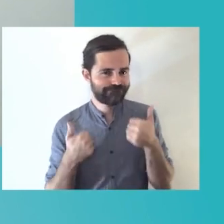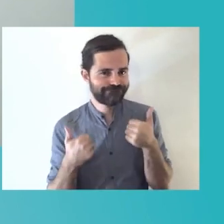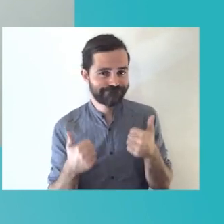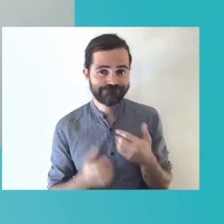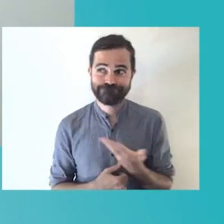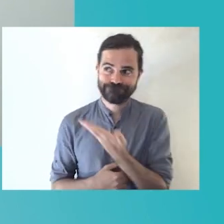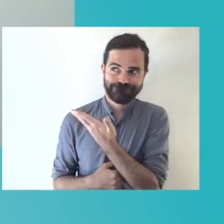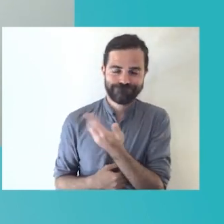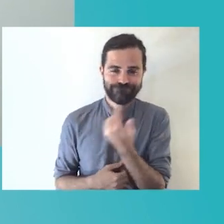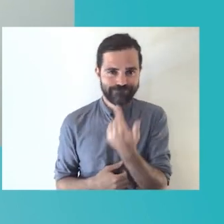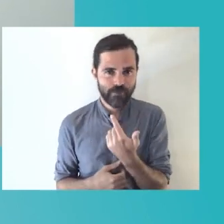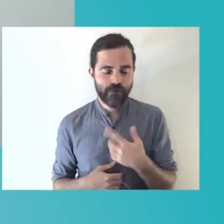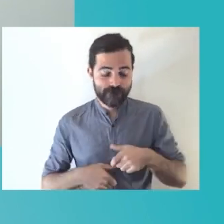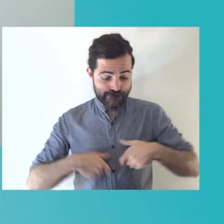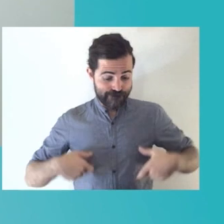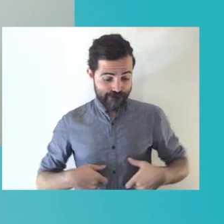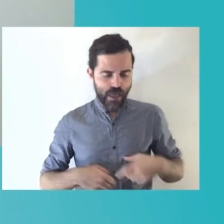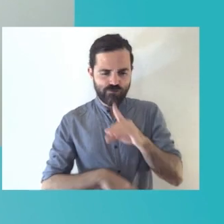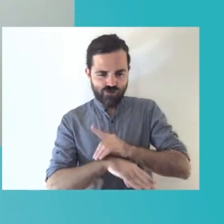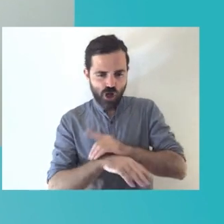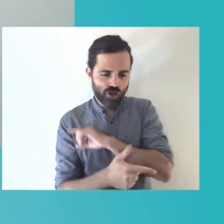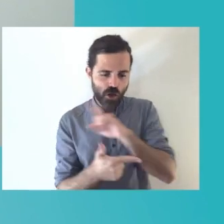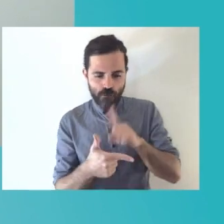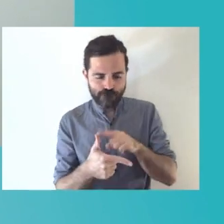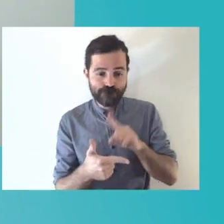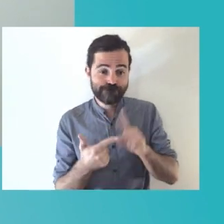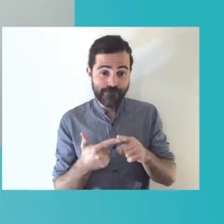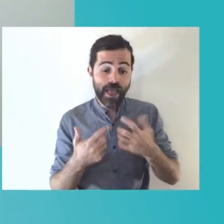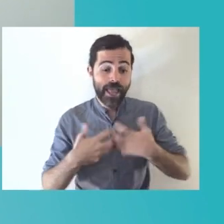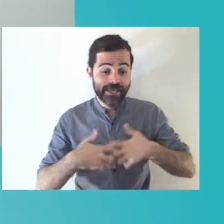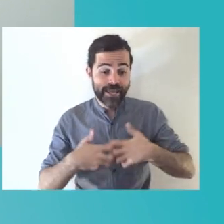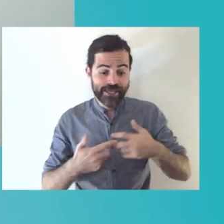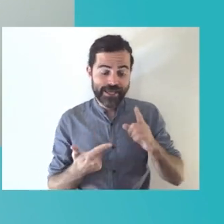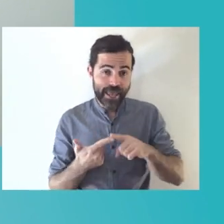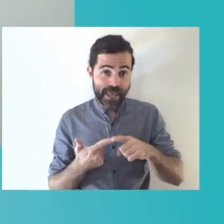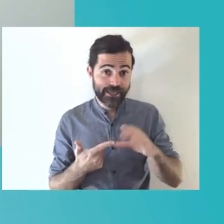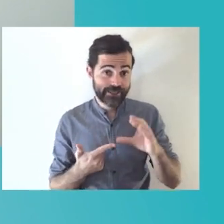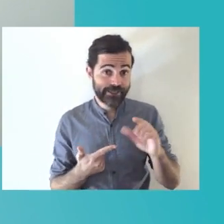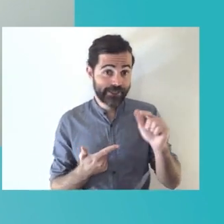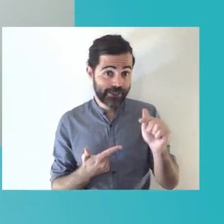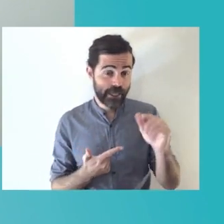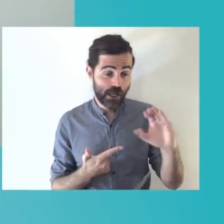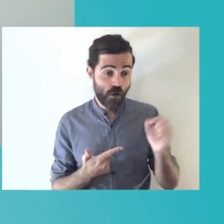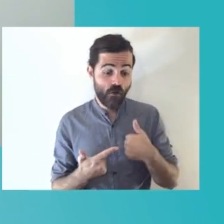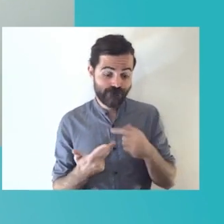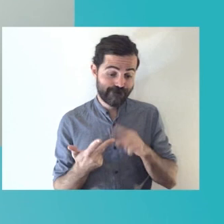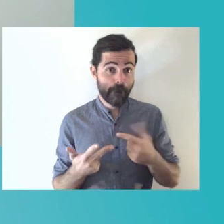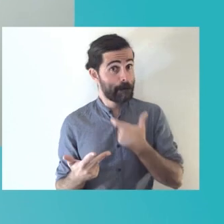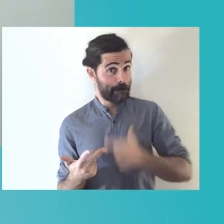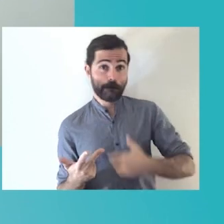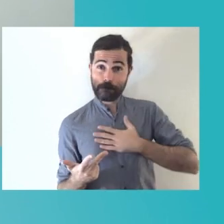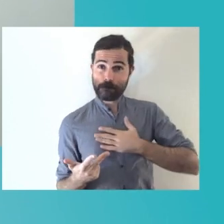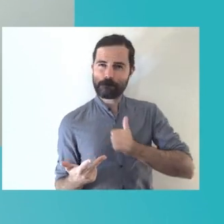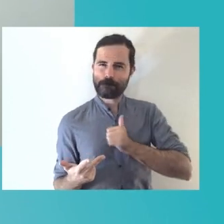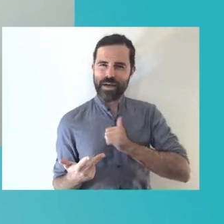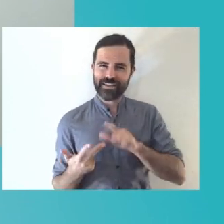by a PhD in biomedicine specializing in pancreas as CSO, an engineer and PhD in computer vision as CTO, and myself, that